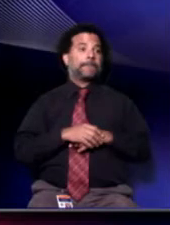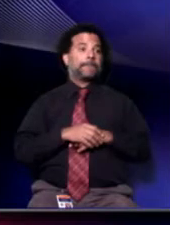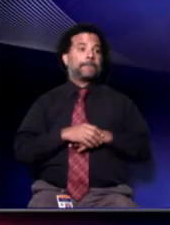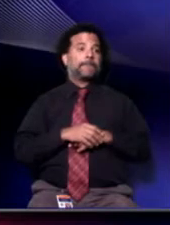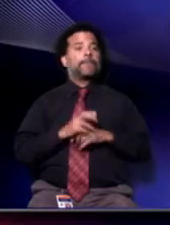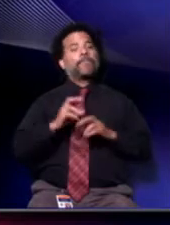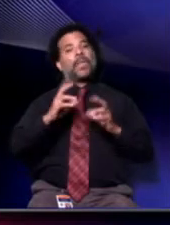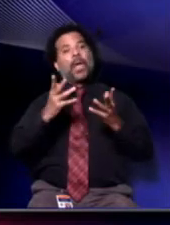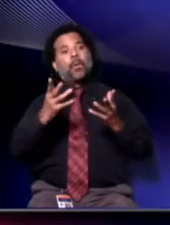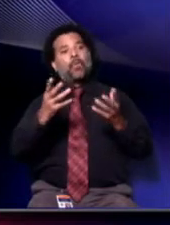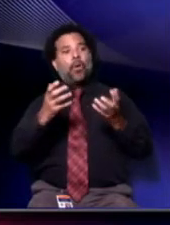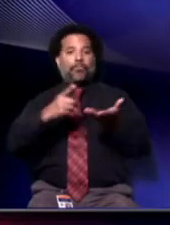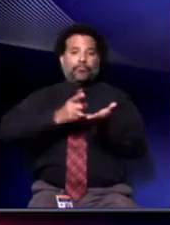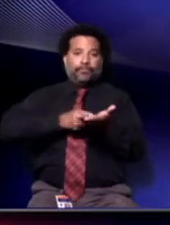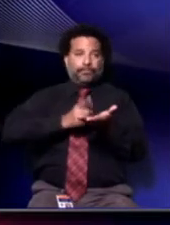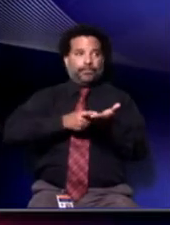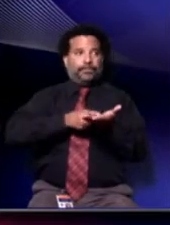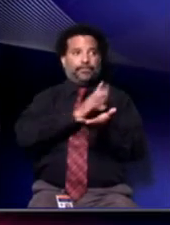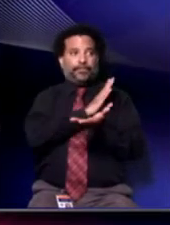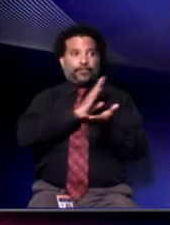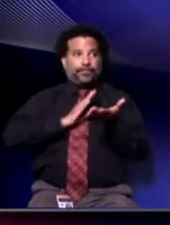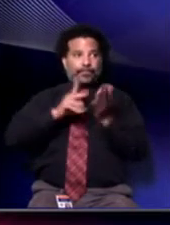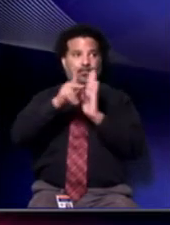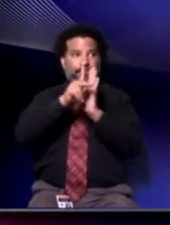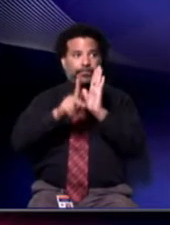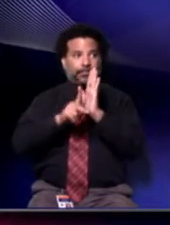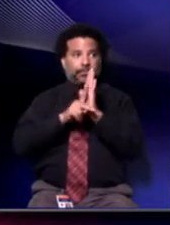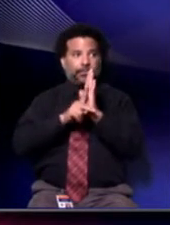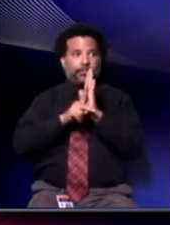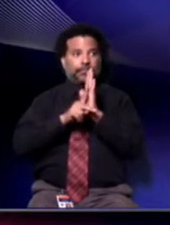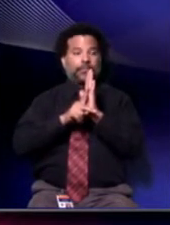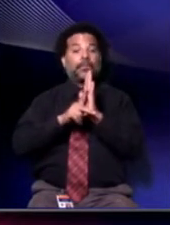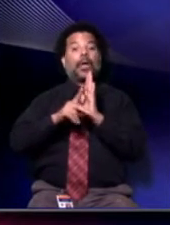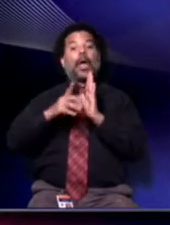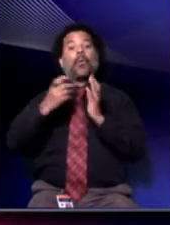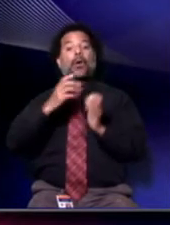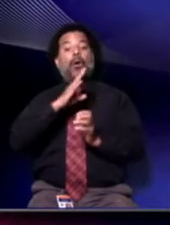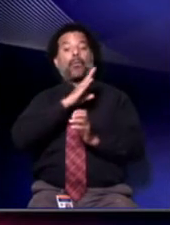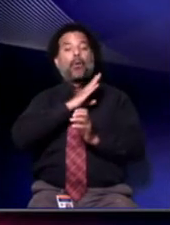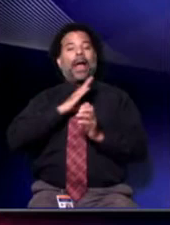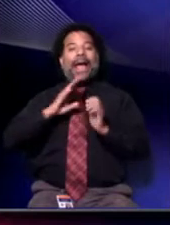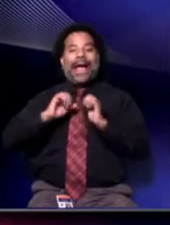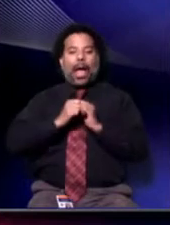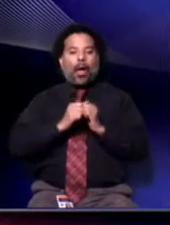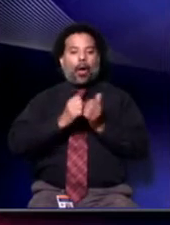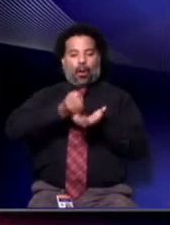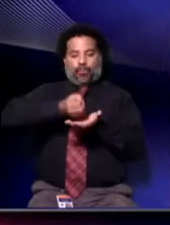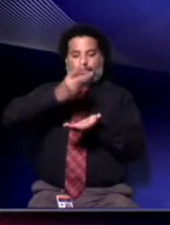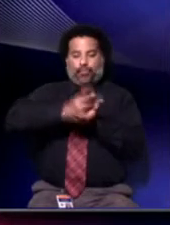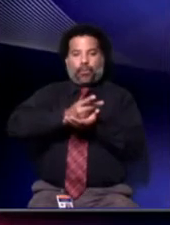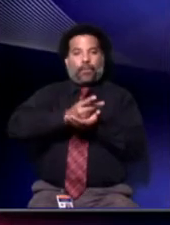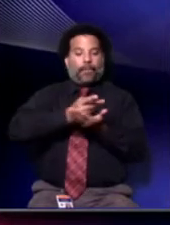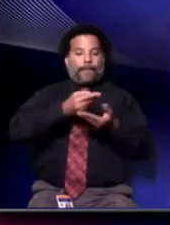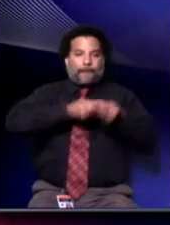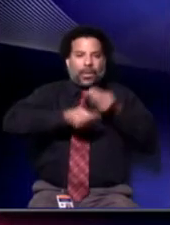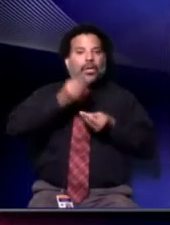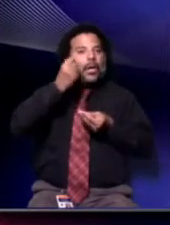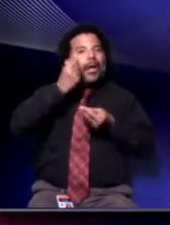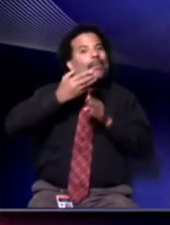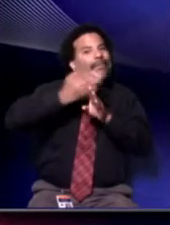board policy in terms of the board approving the budget prior to submission to the governor's office.